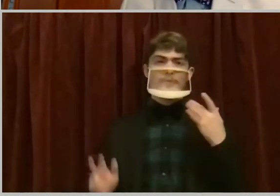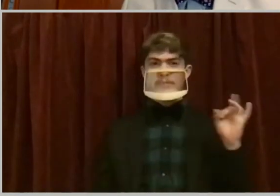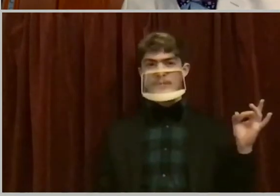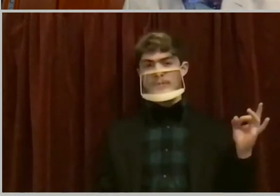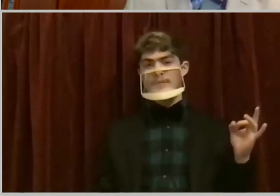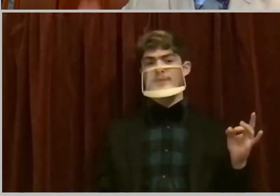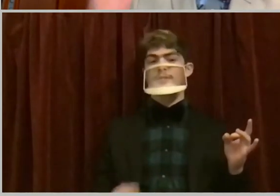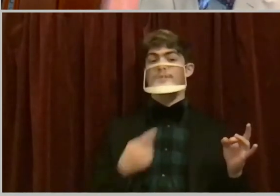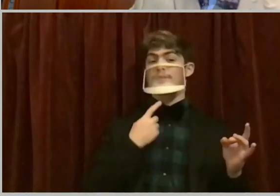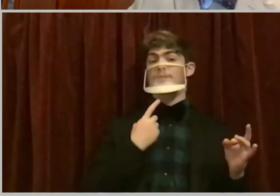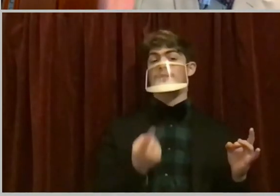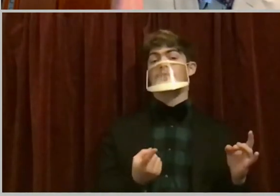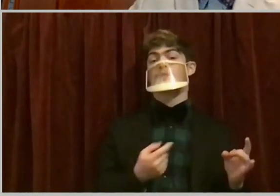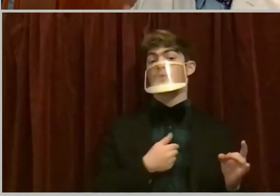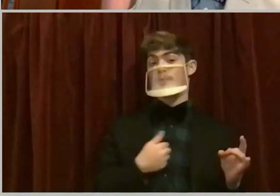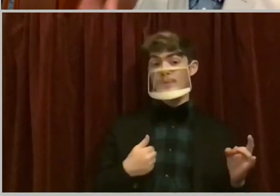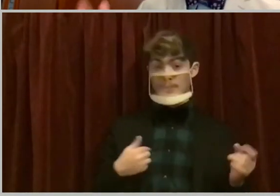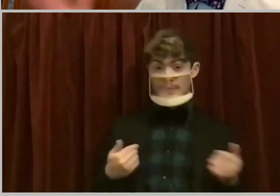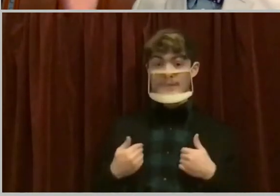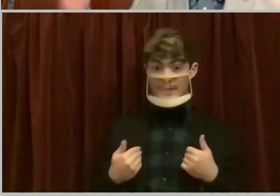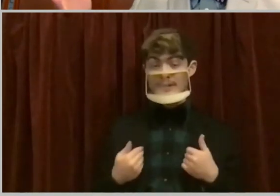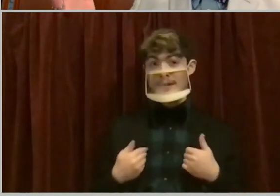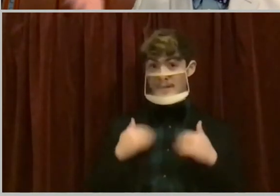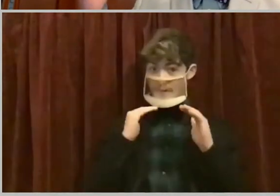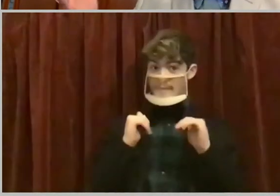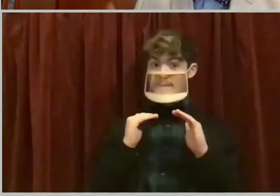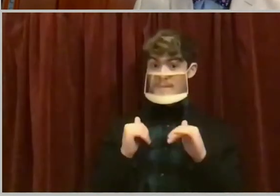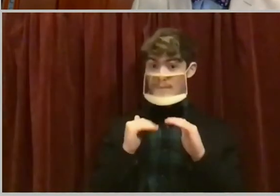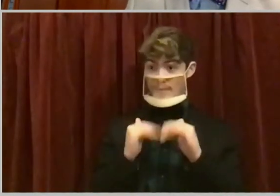He says here, since we have such a